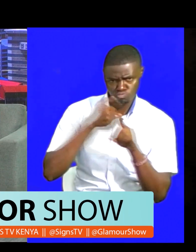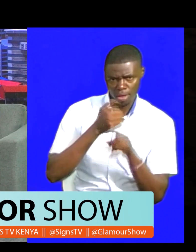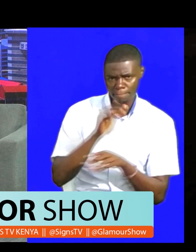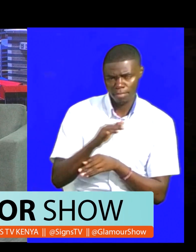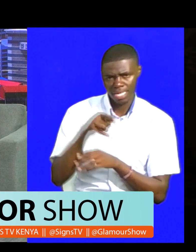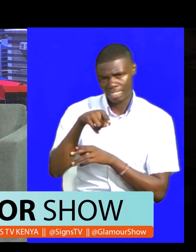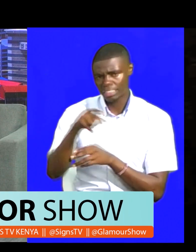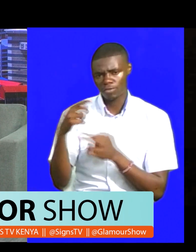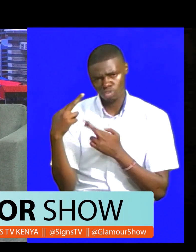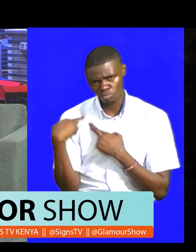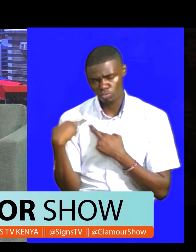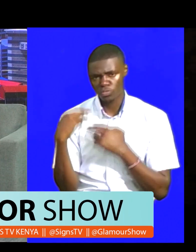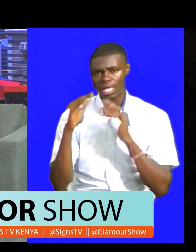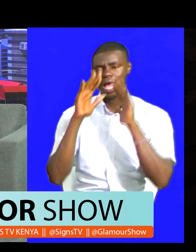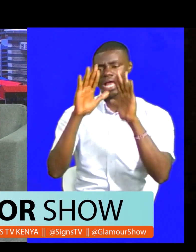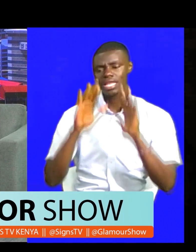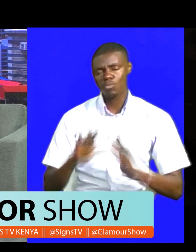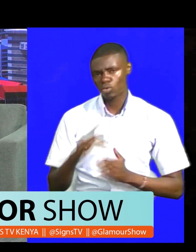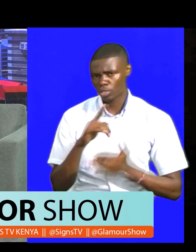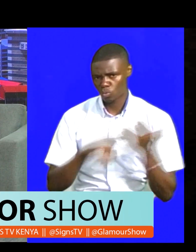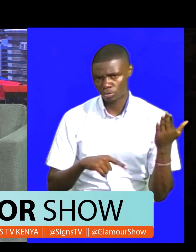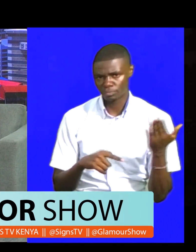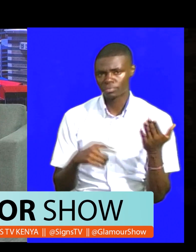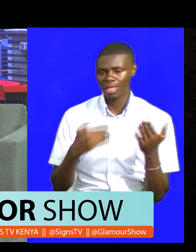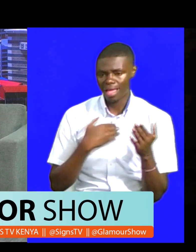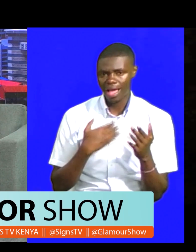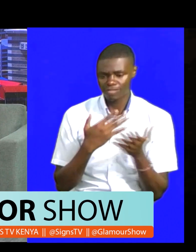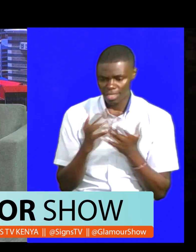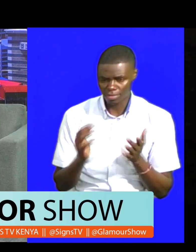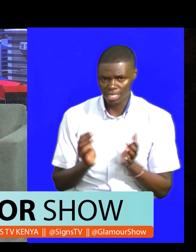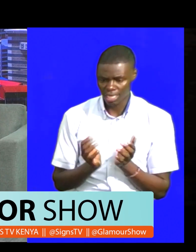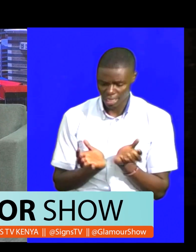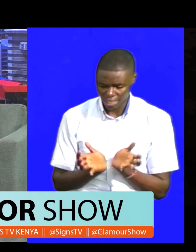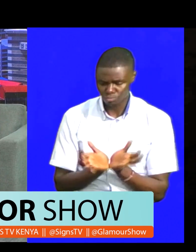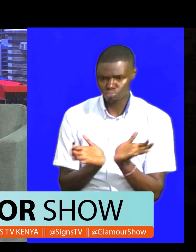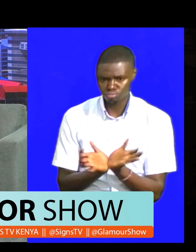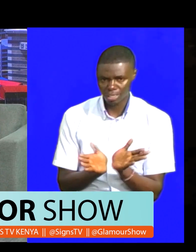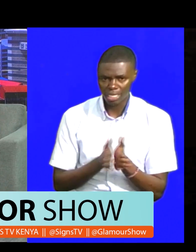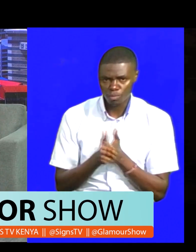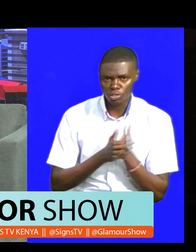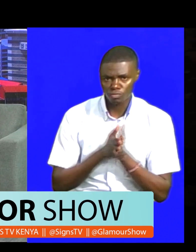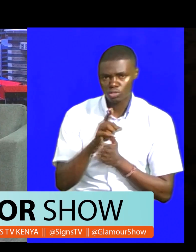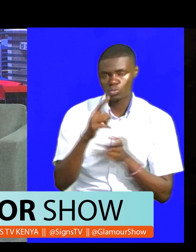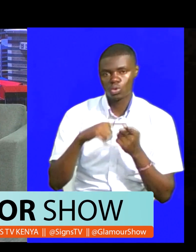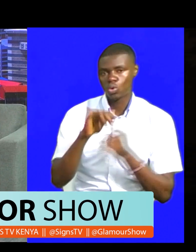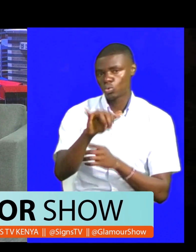and most importantly, have what it drives you into that. Yeah.